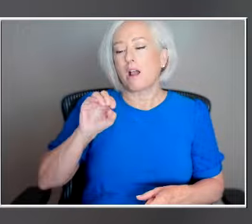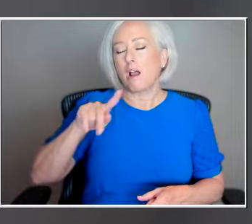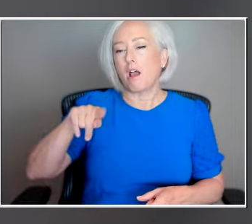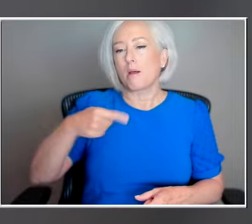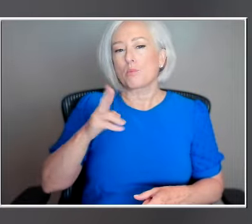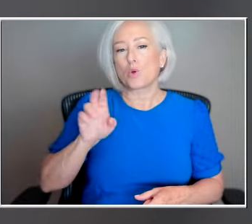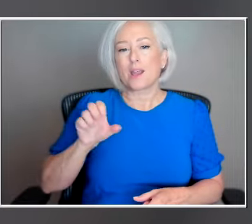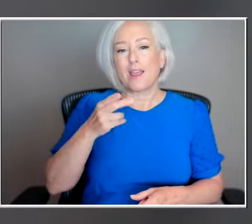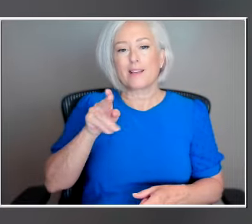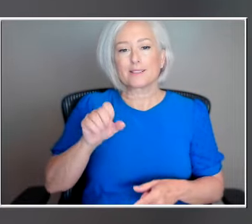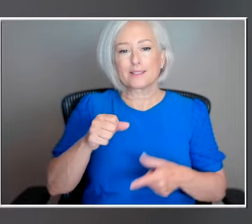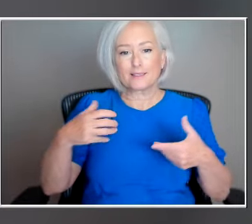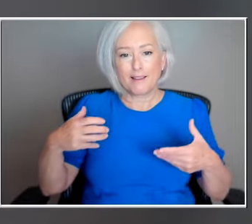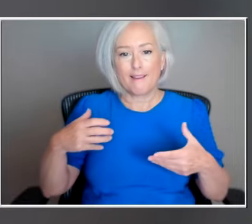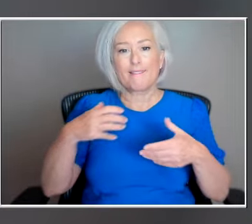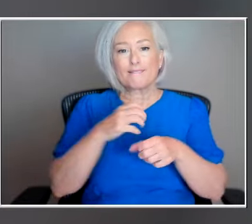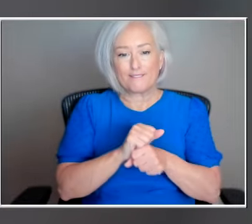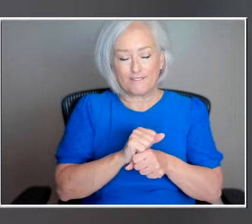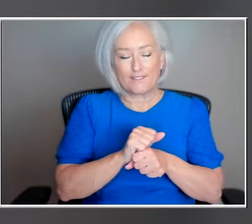gives us, access to